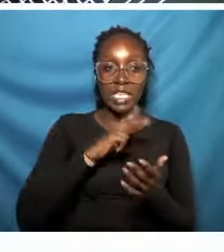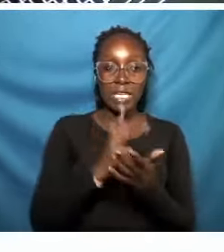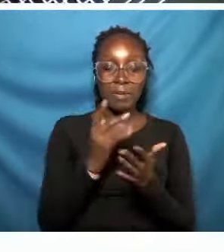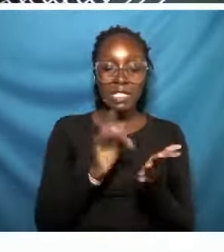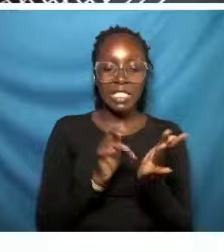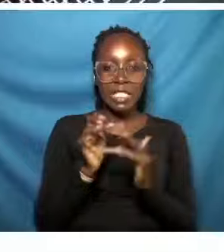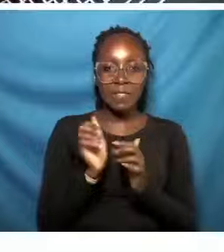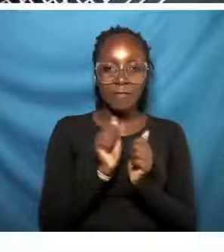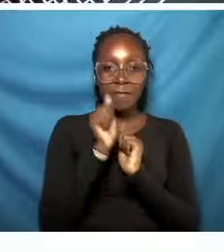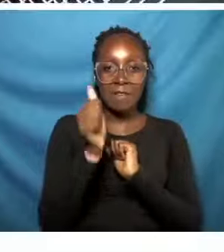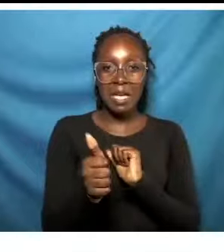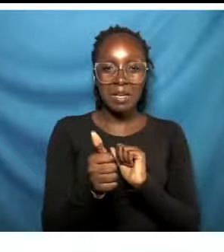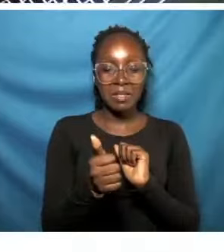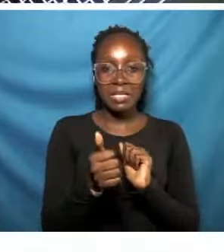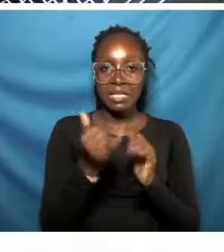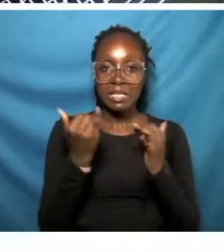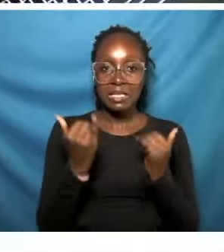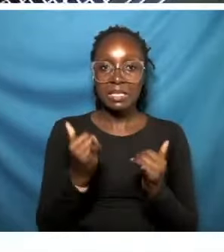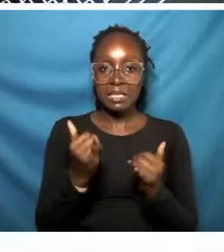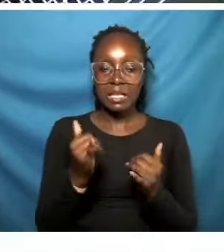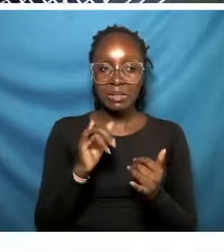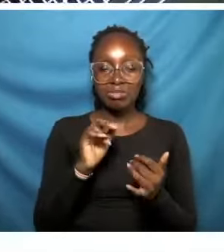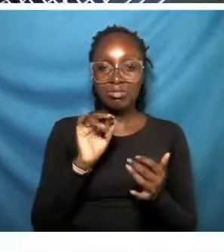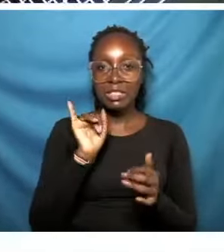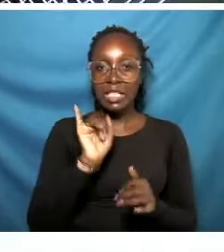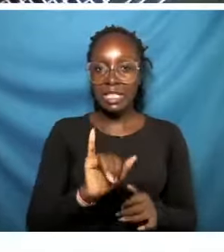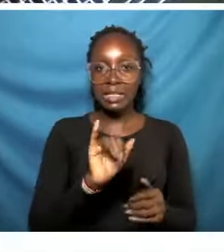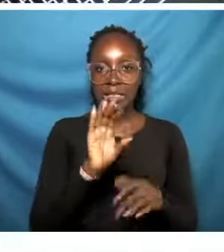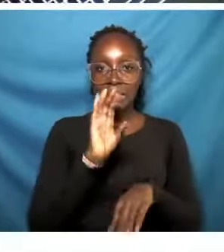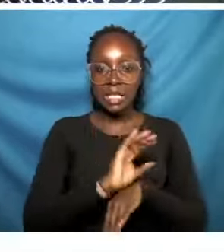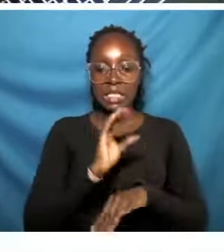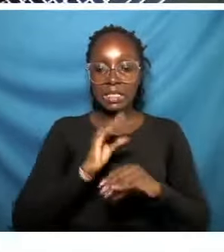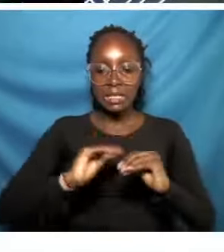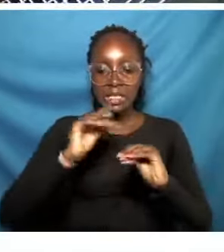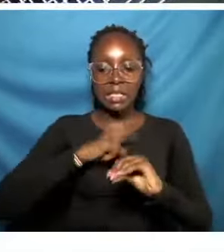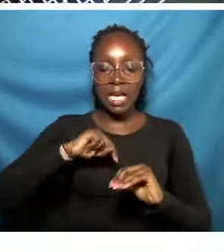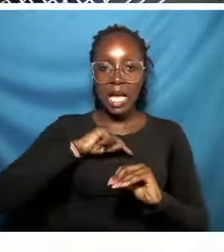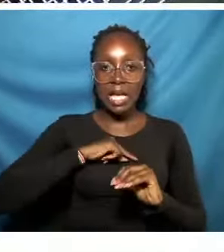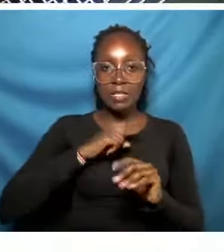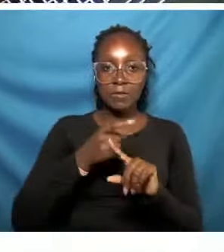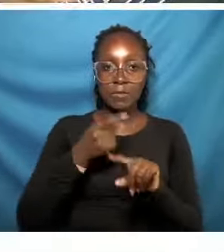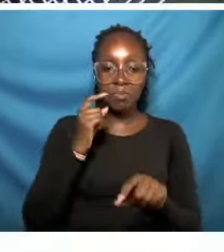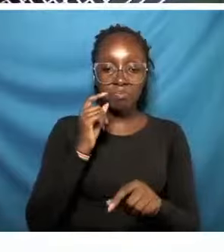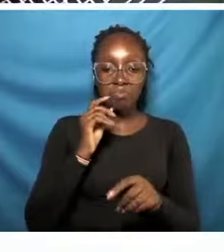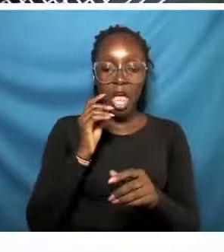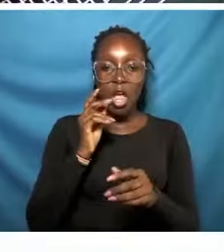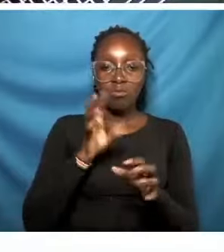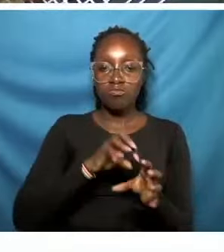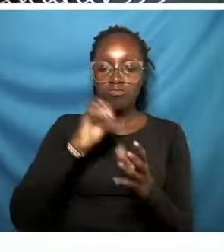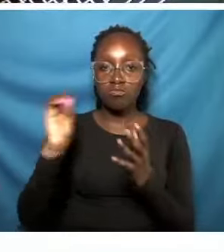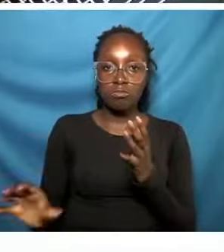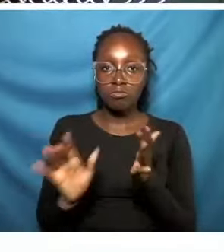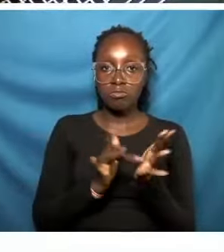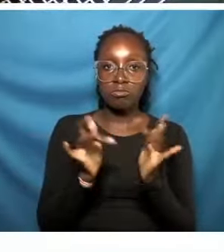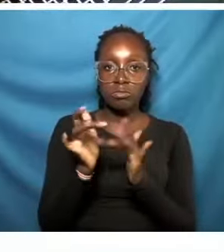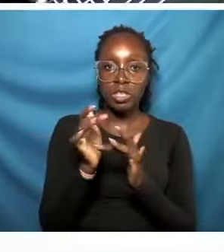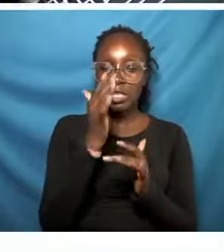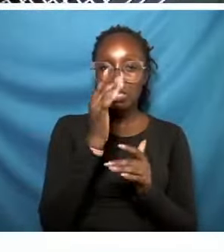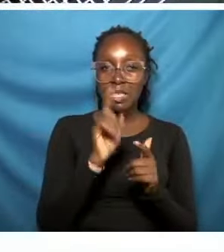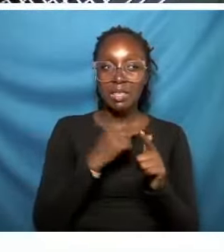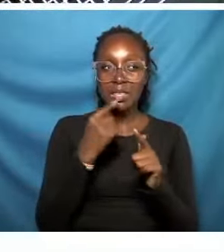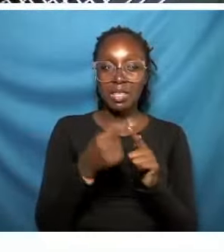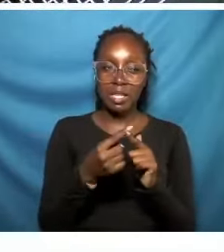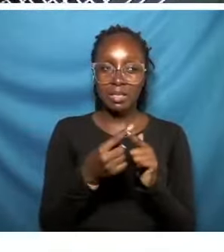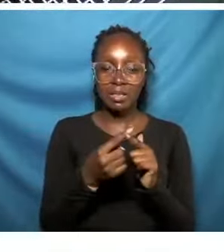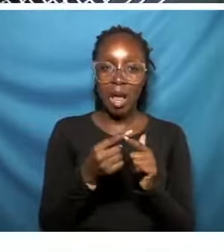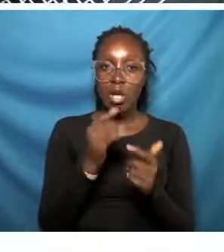that, therefore, should drop Jesus. They should drop calling themselves Christians, because to be a Christian means to follow what